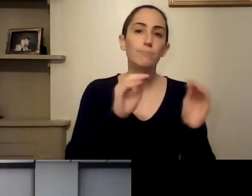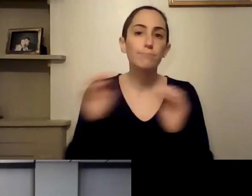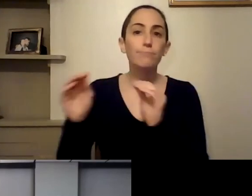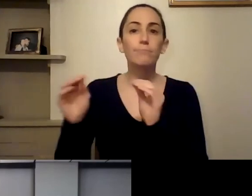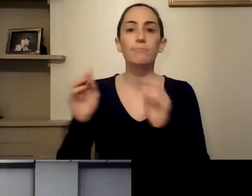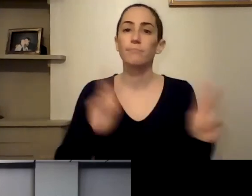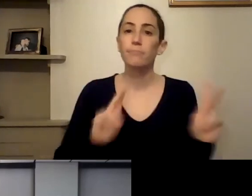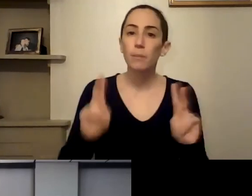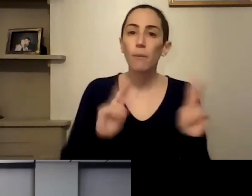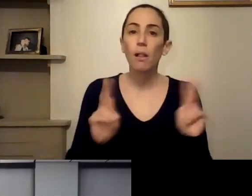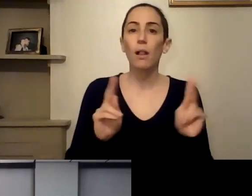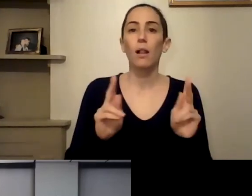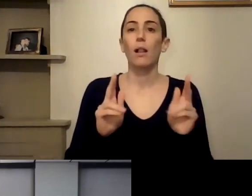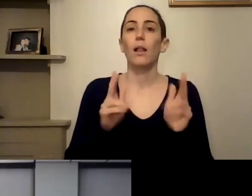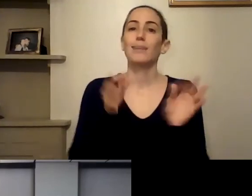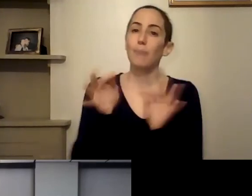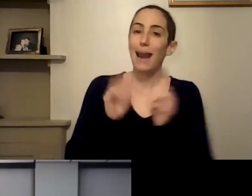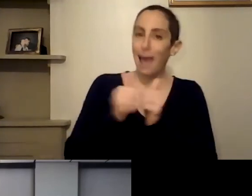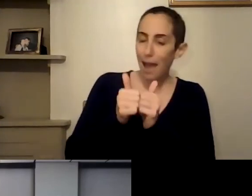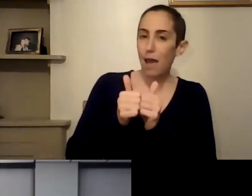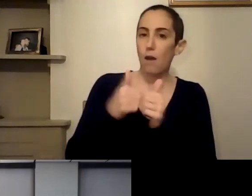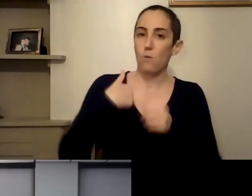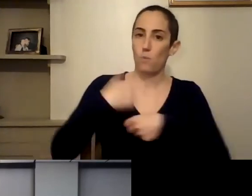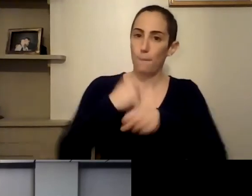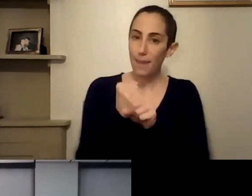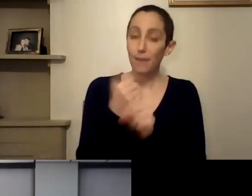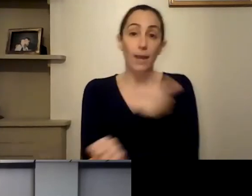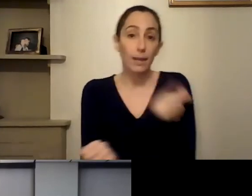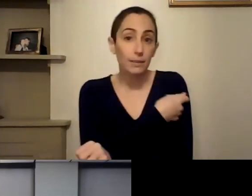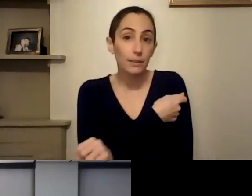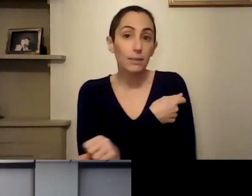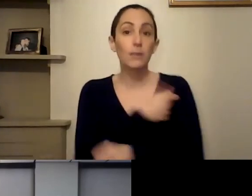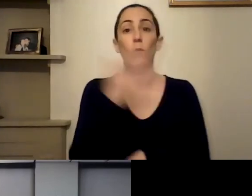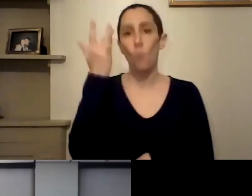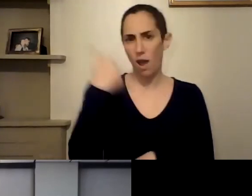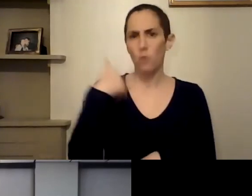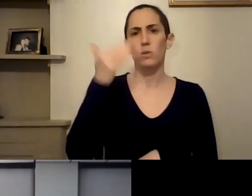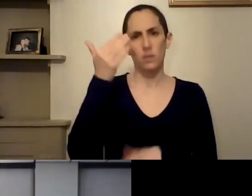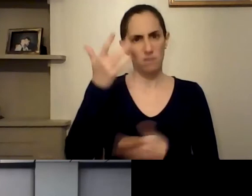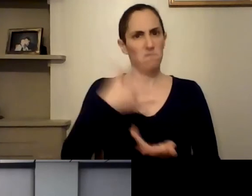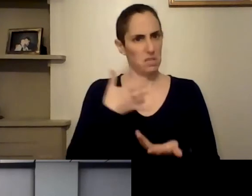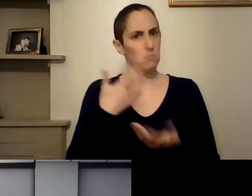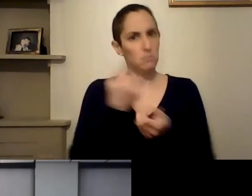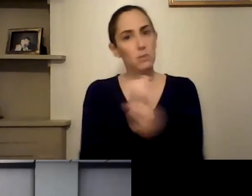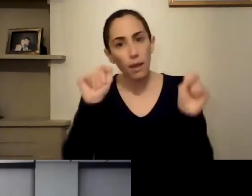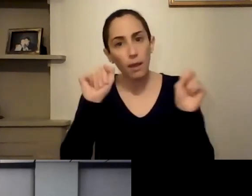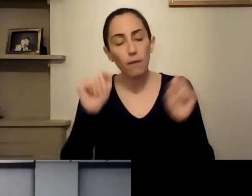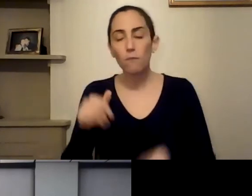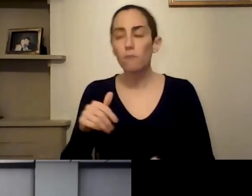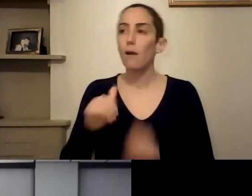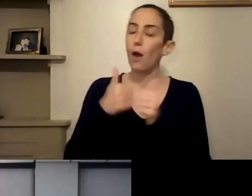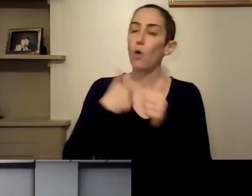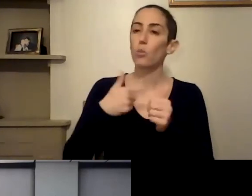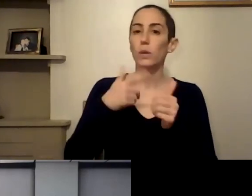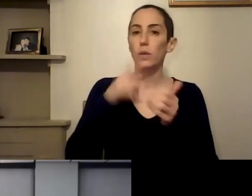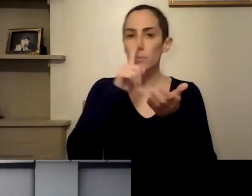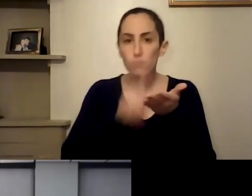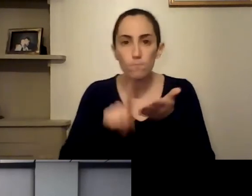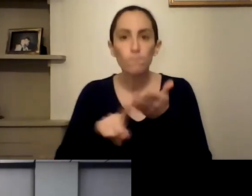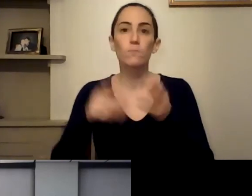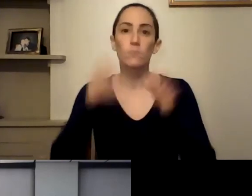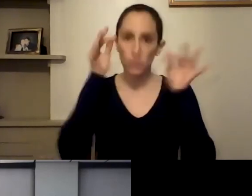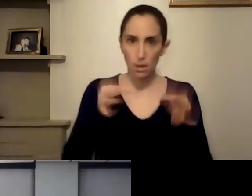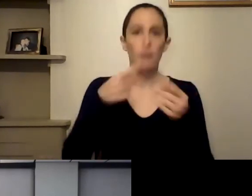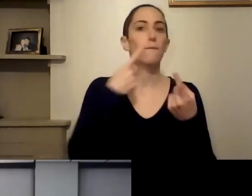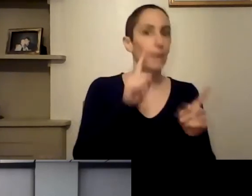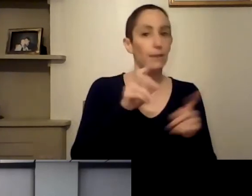these vaccines are made, on why we think they're safe, on how we determine if they're effective or not. I think that